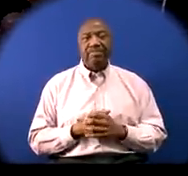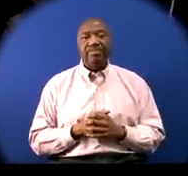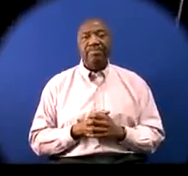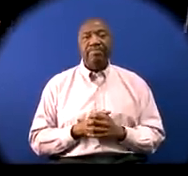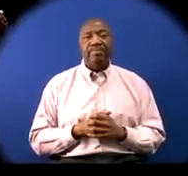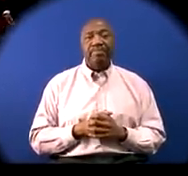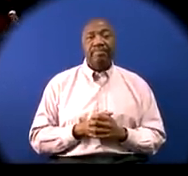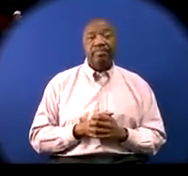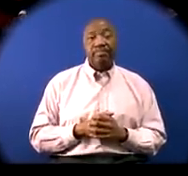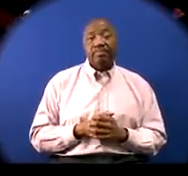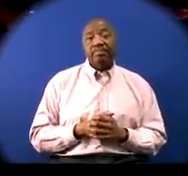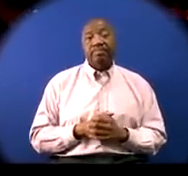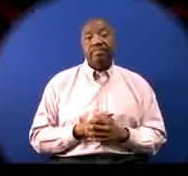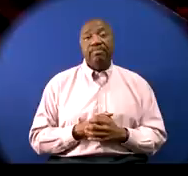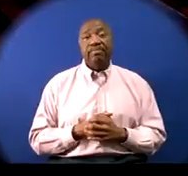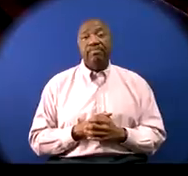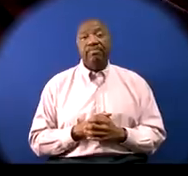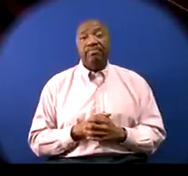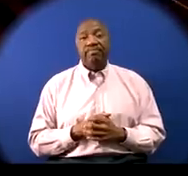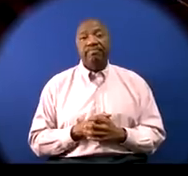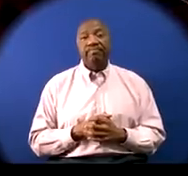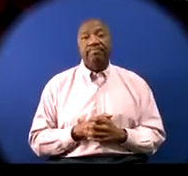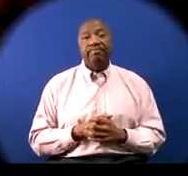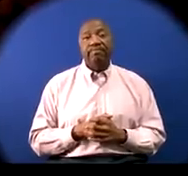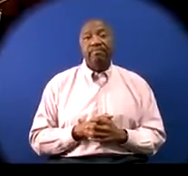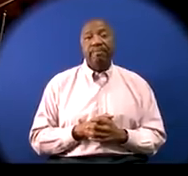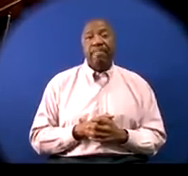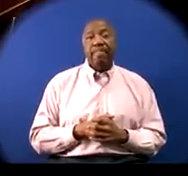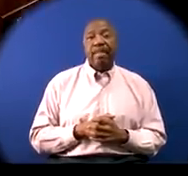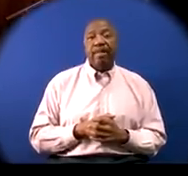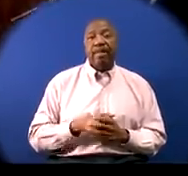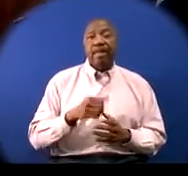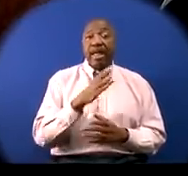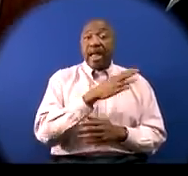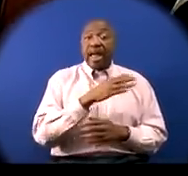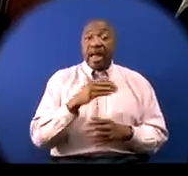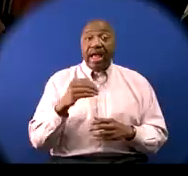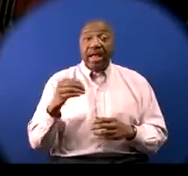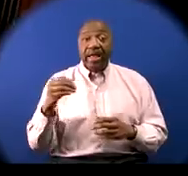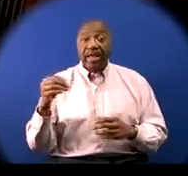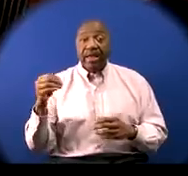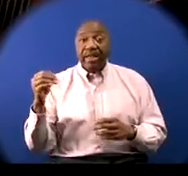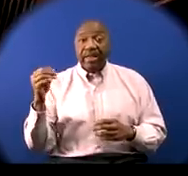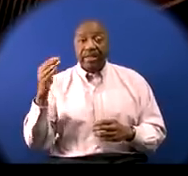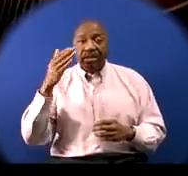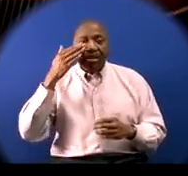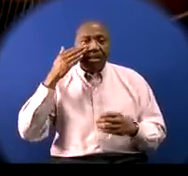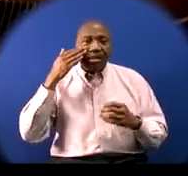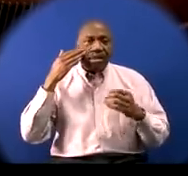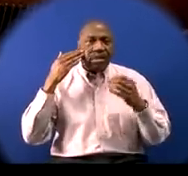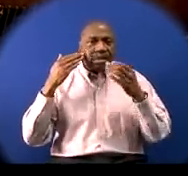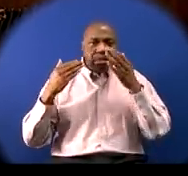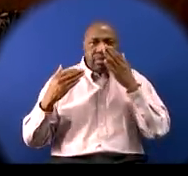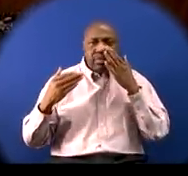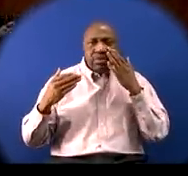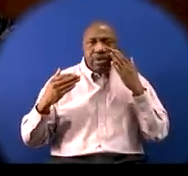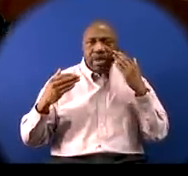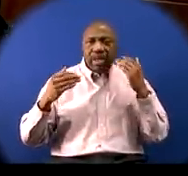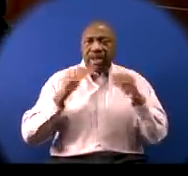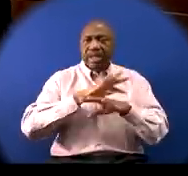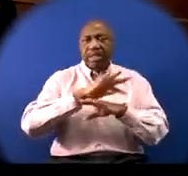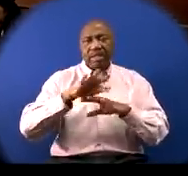fears. And it dries all my tears. Sing, church. And